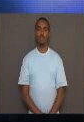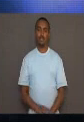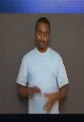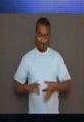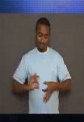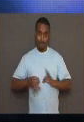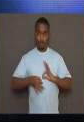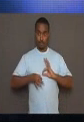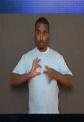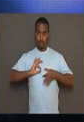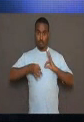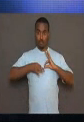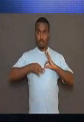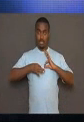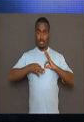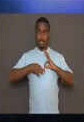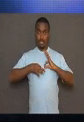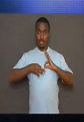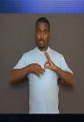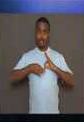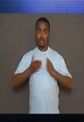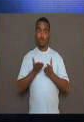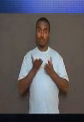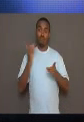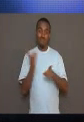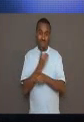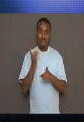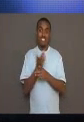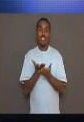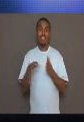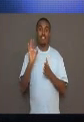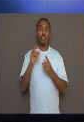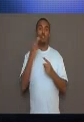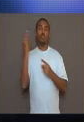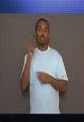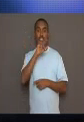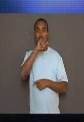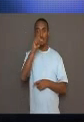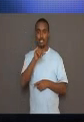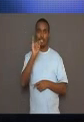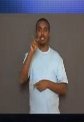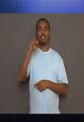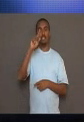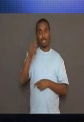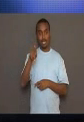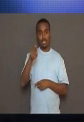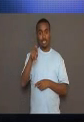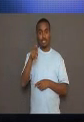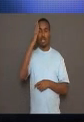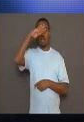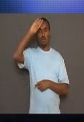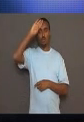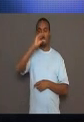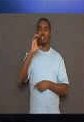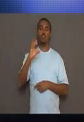The buttons on Asgede's jeans were manufactured using zinc from Australia